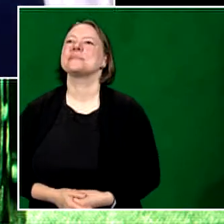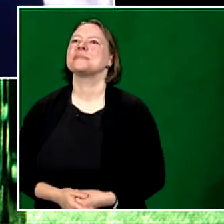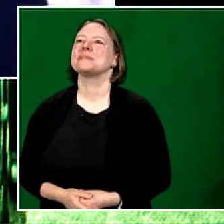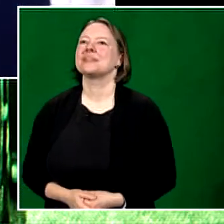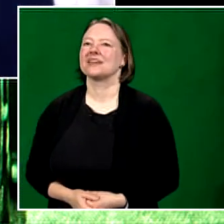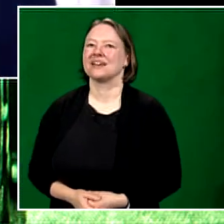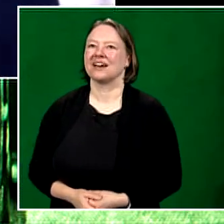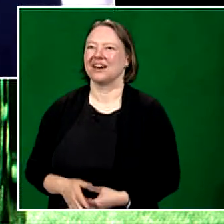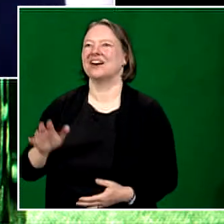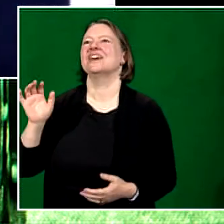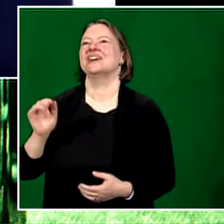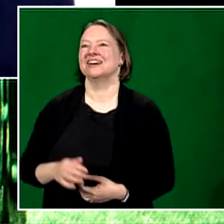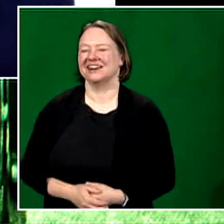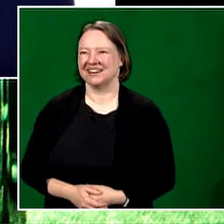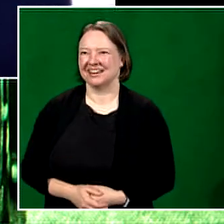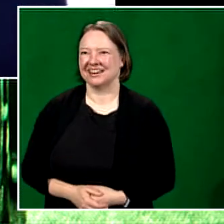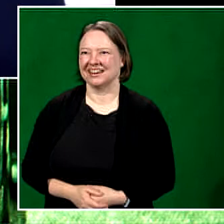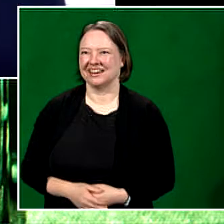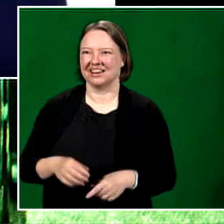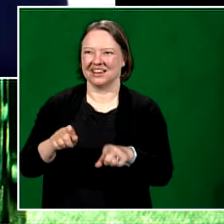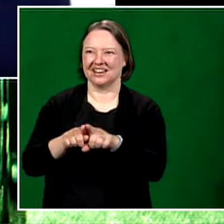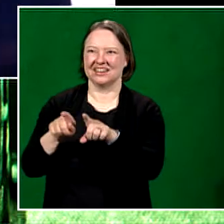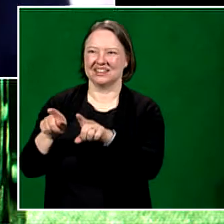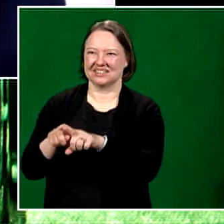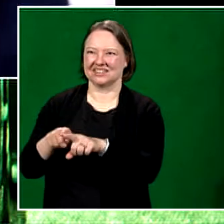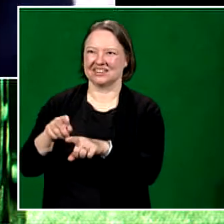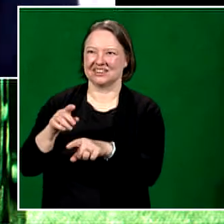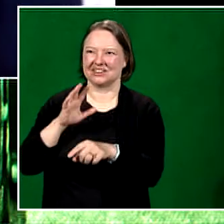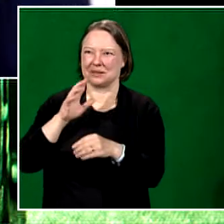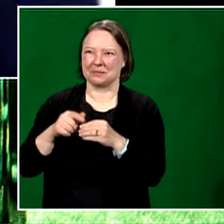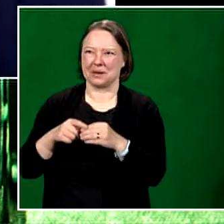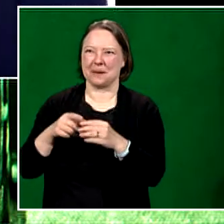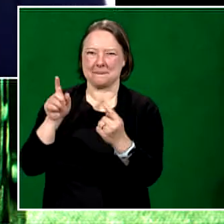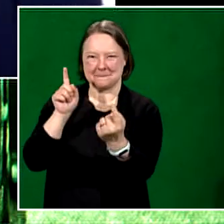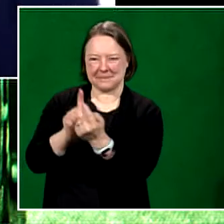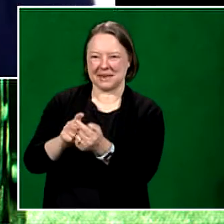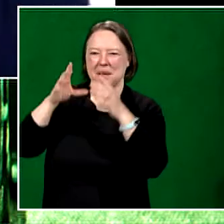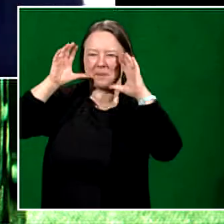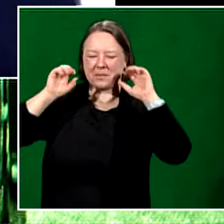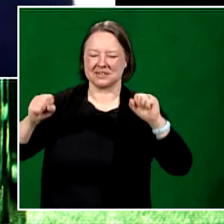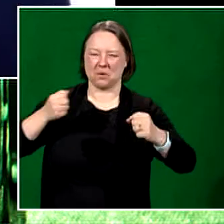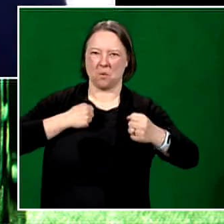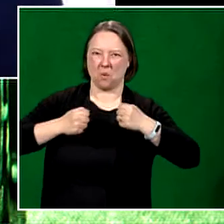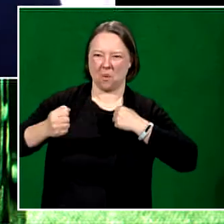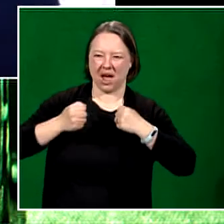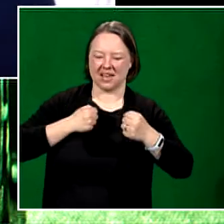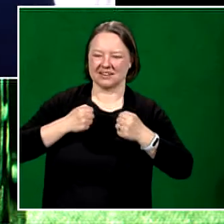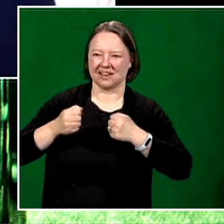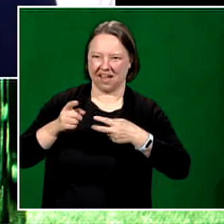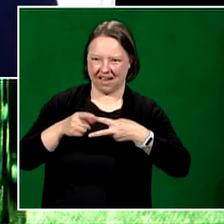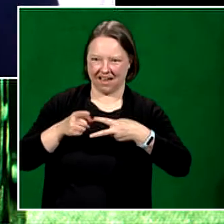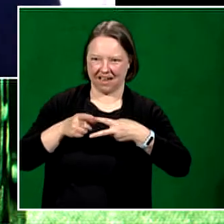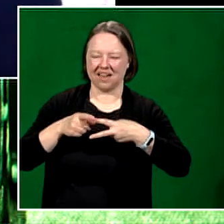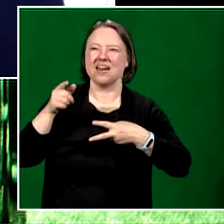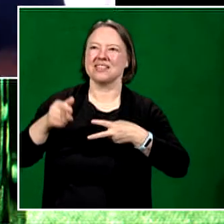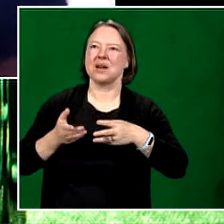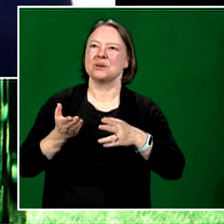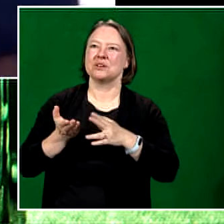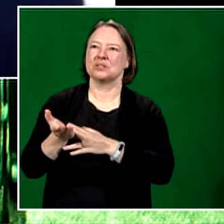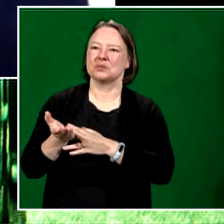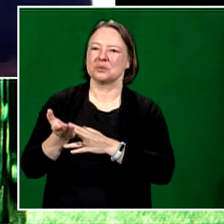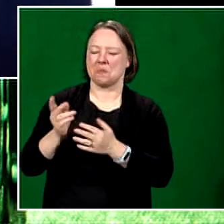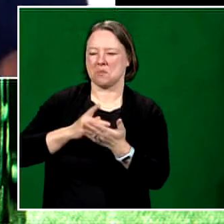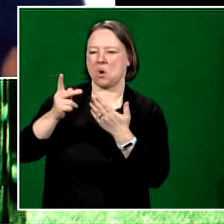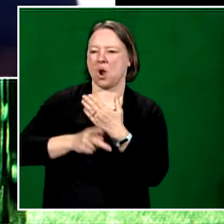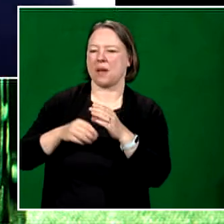So I first talk about my meeting with the president of Rwanda was through a program